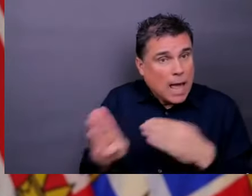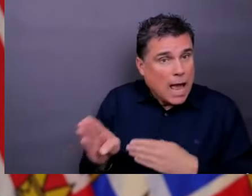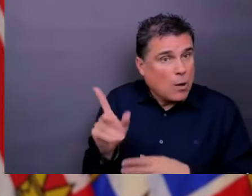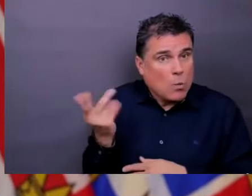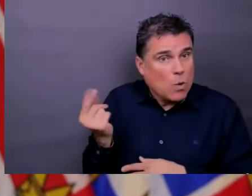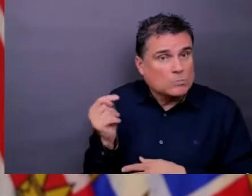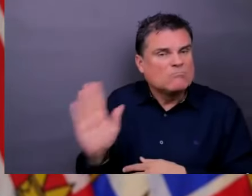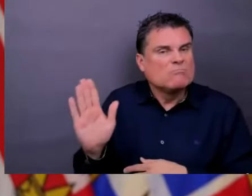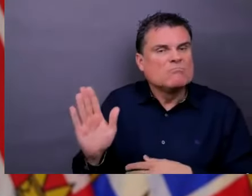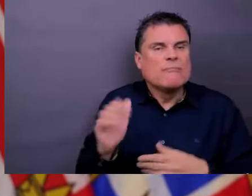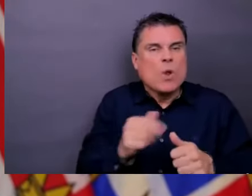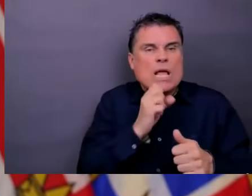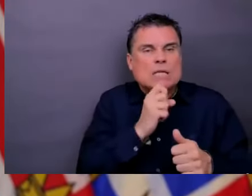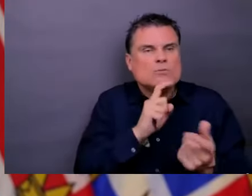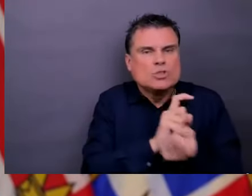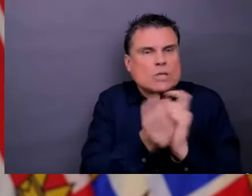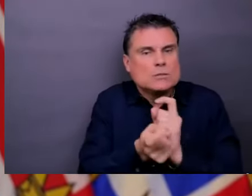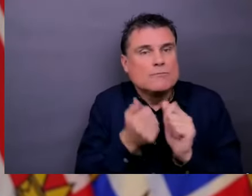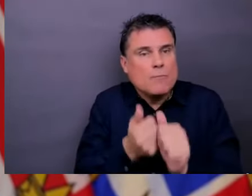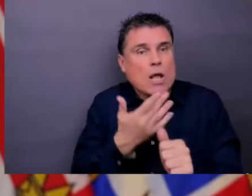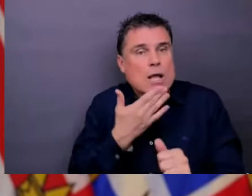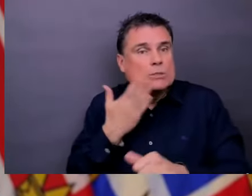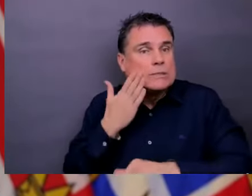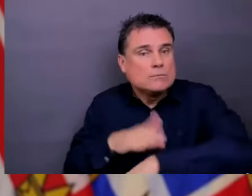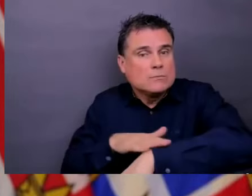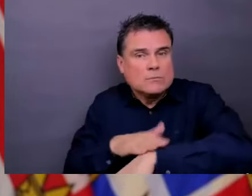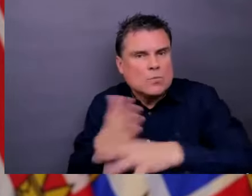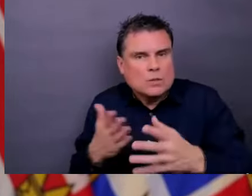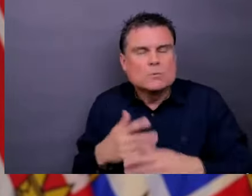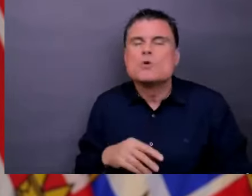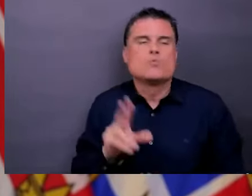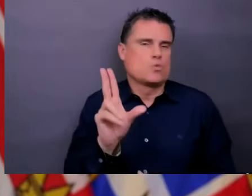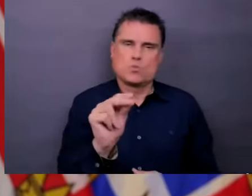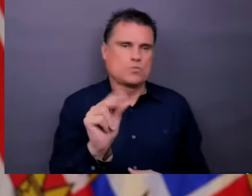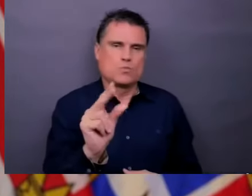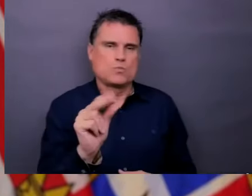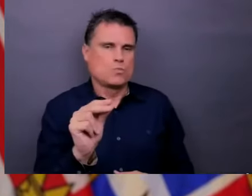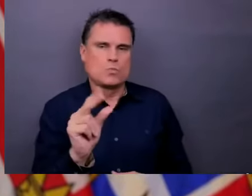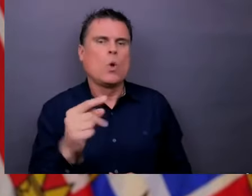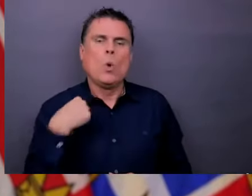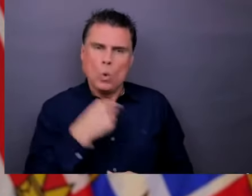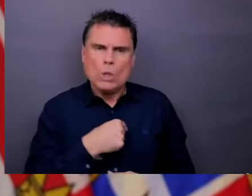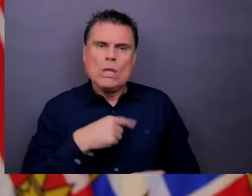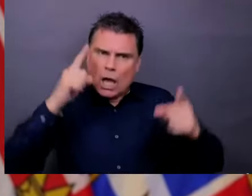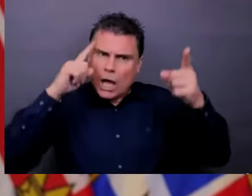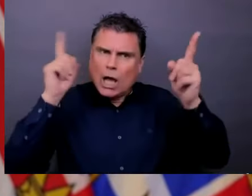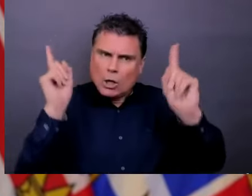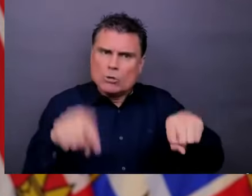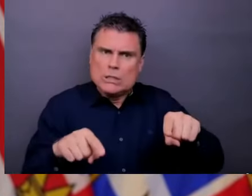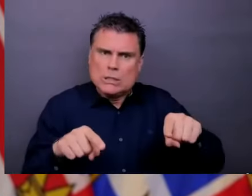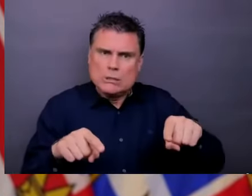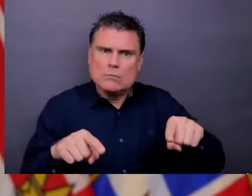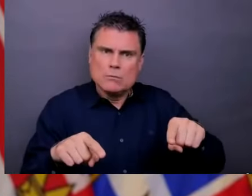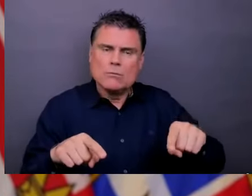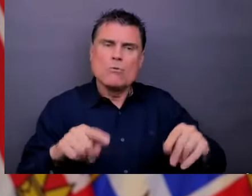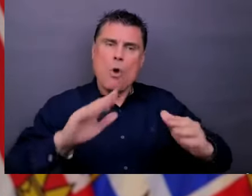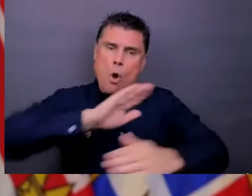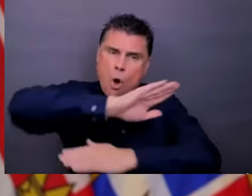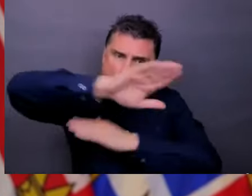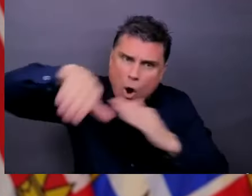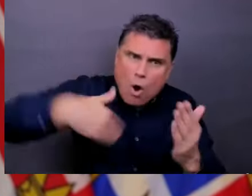COVID and by the measures that we've put in place to deal with it. And many of them come from racialized communities